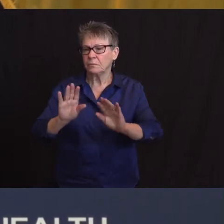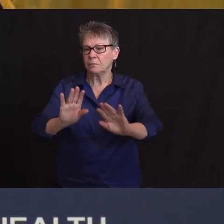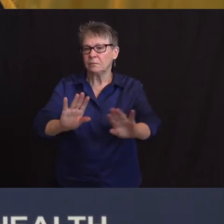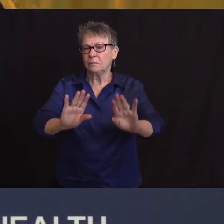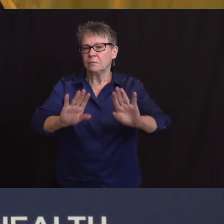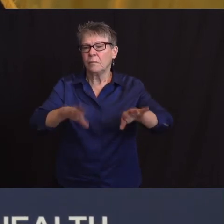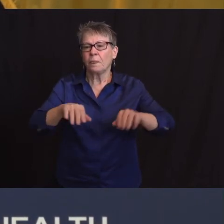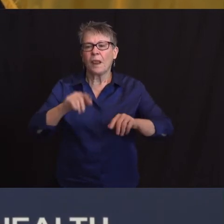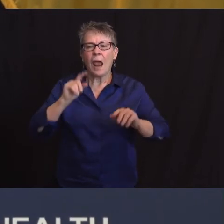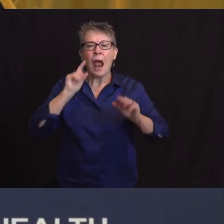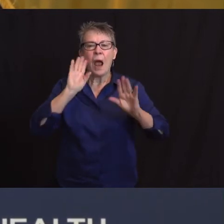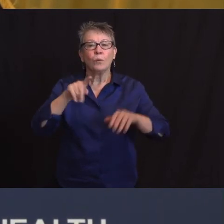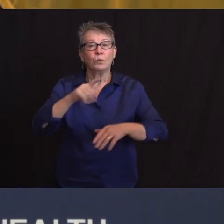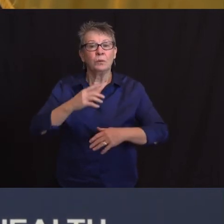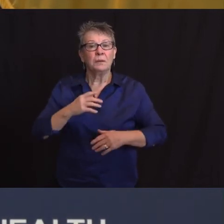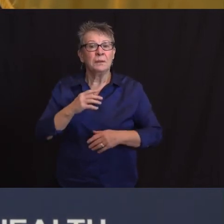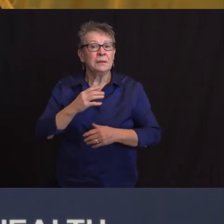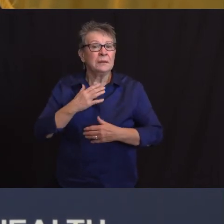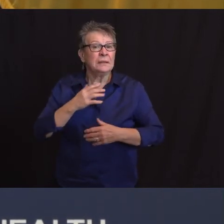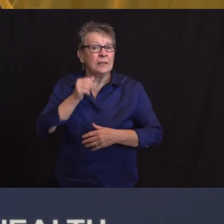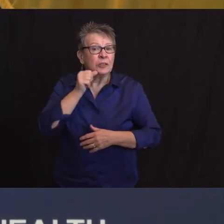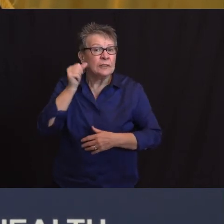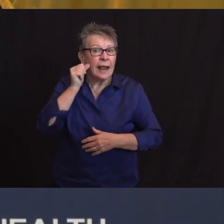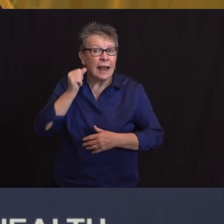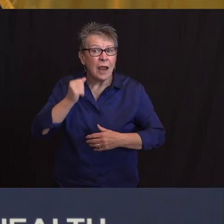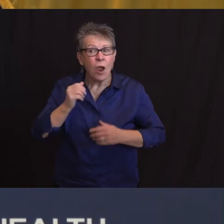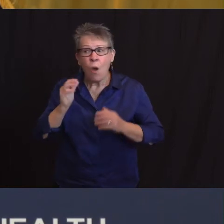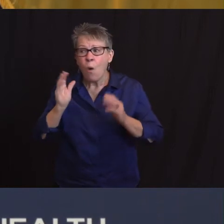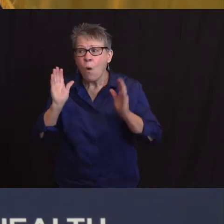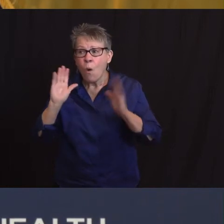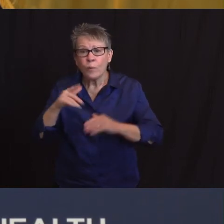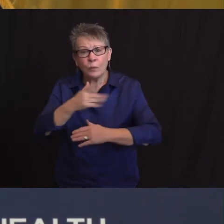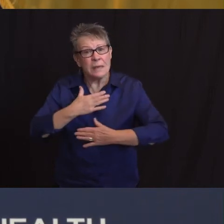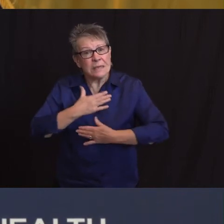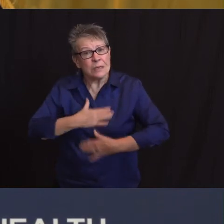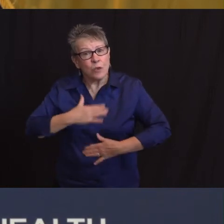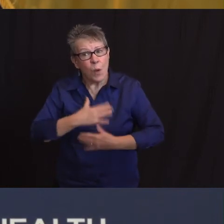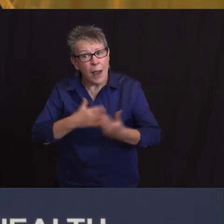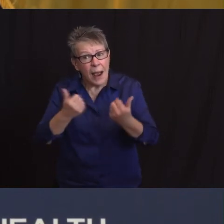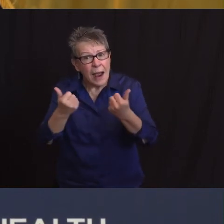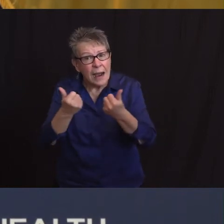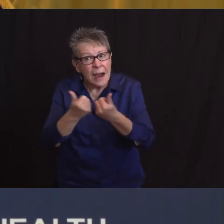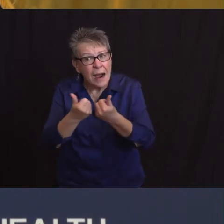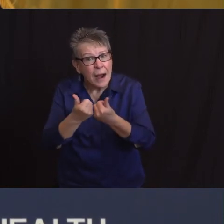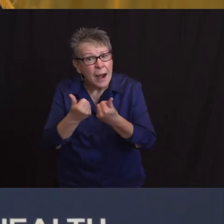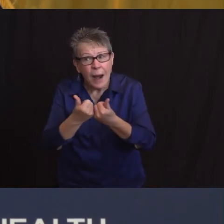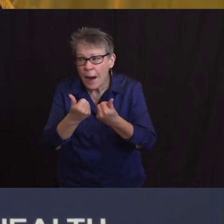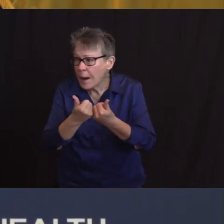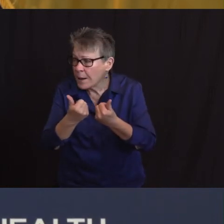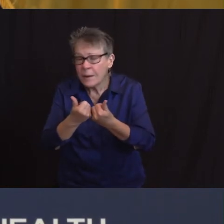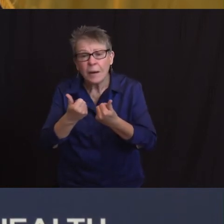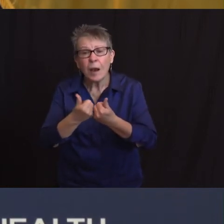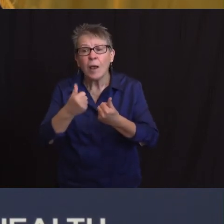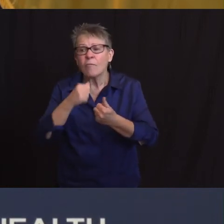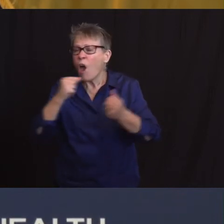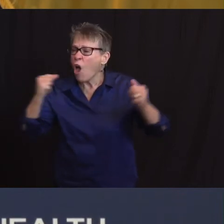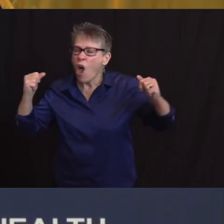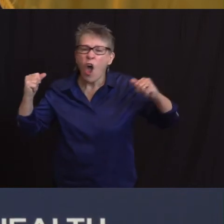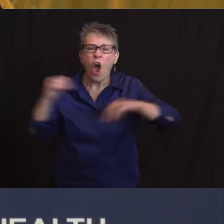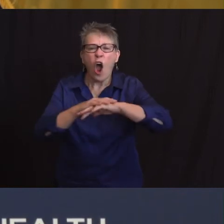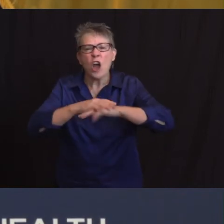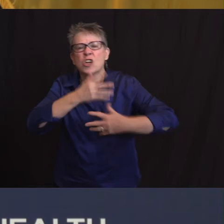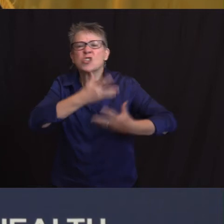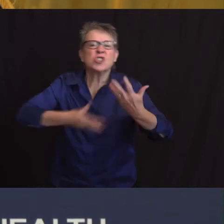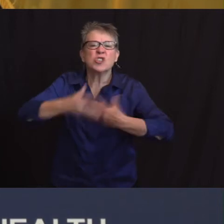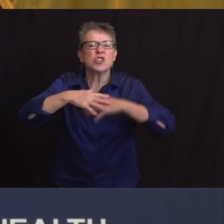night. Otherwise, we may see what we saw coming out of the holidays. I don't think there's at this moment any reason to believe that we